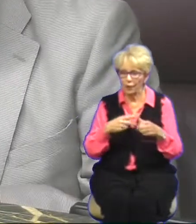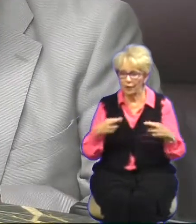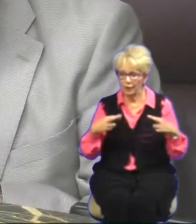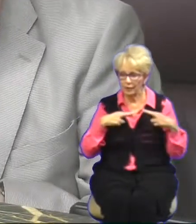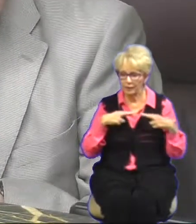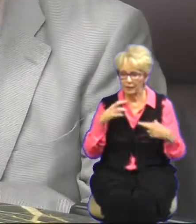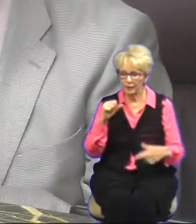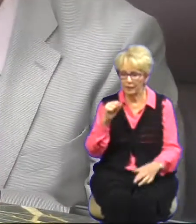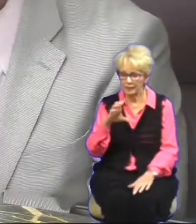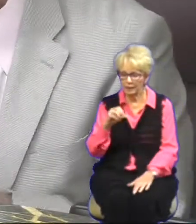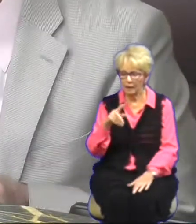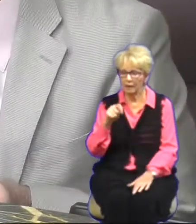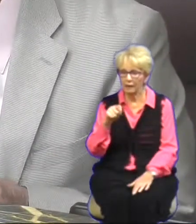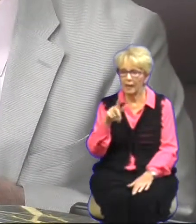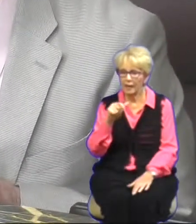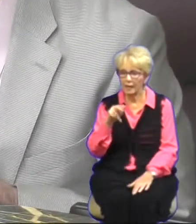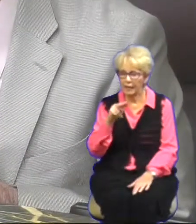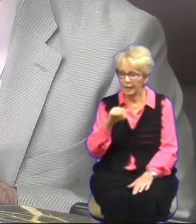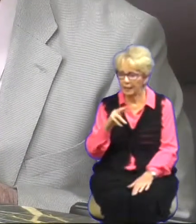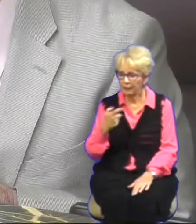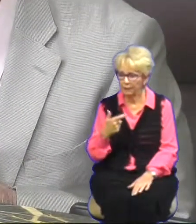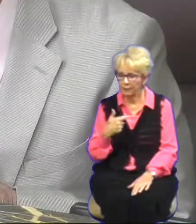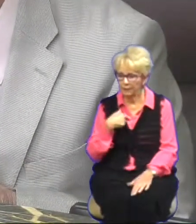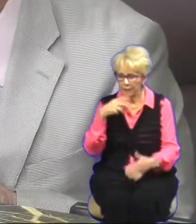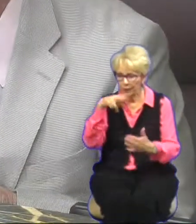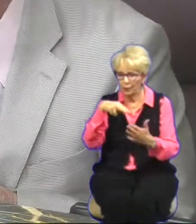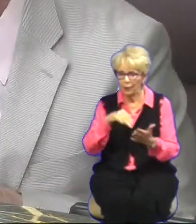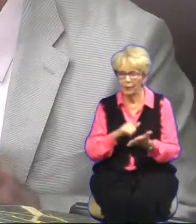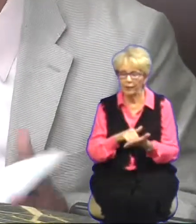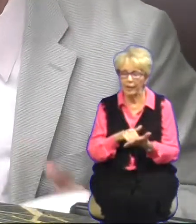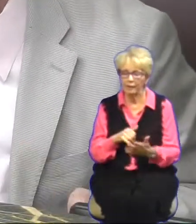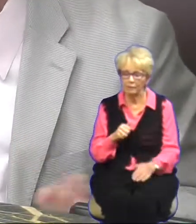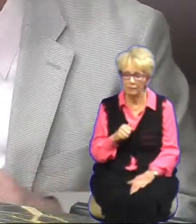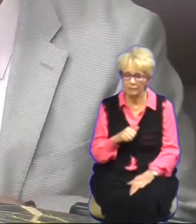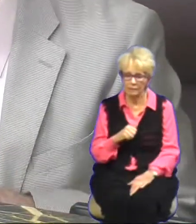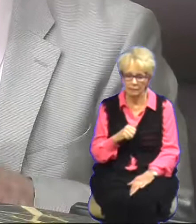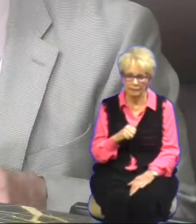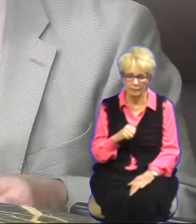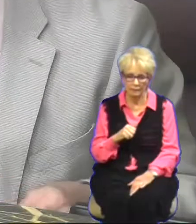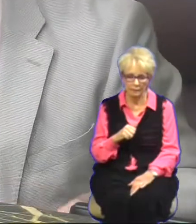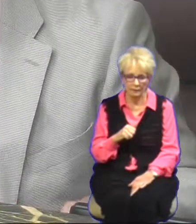Scott Lanning. I'd like to read that resolution.